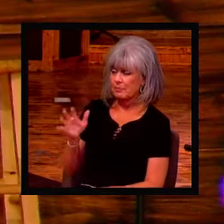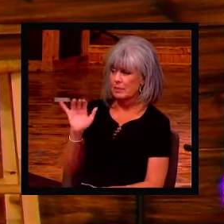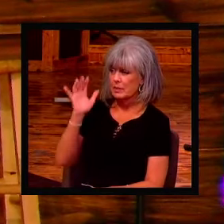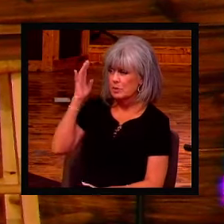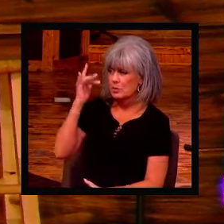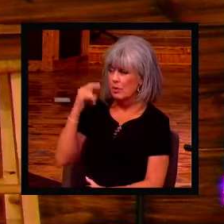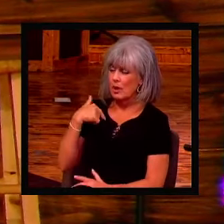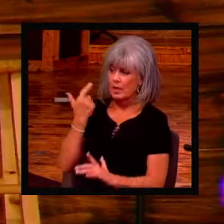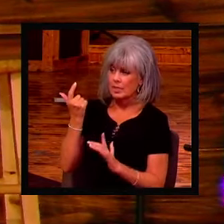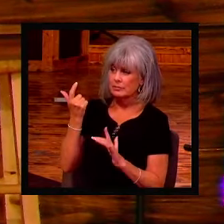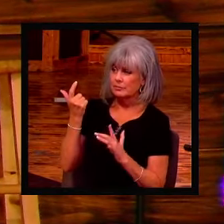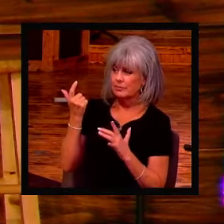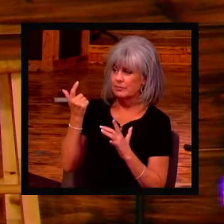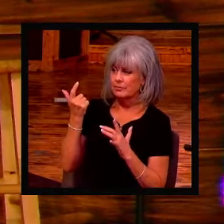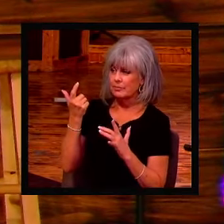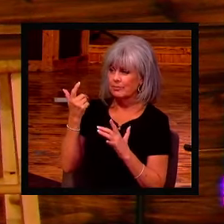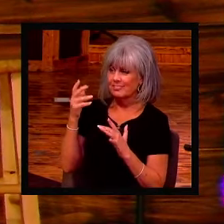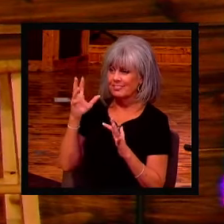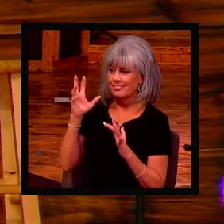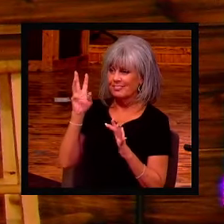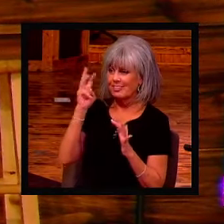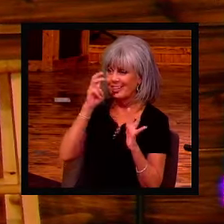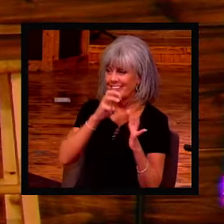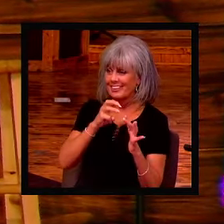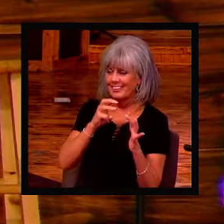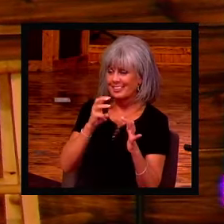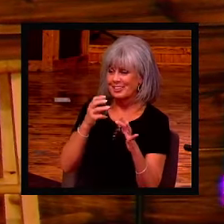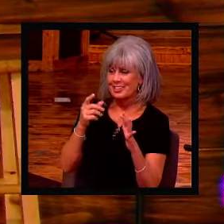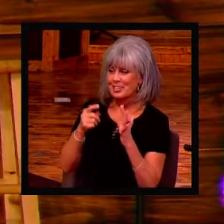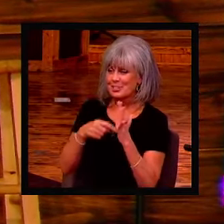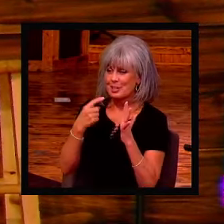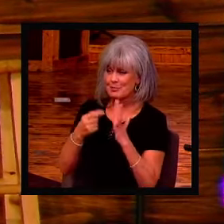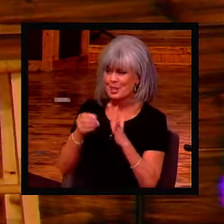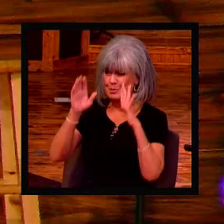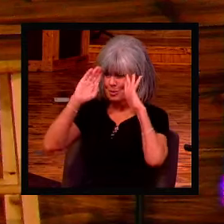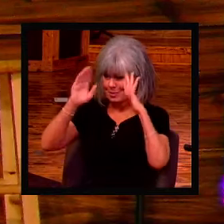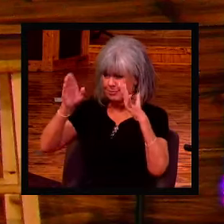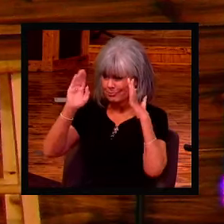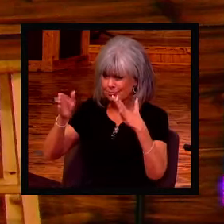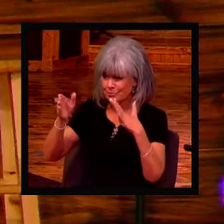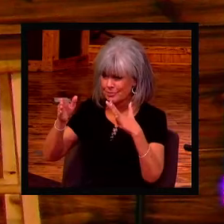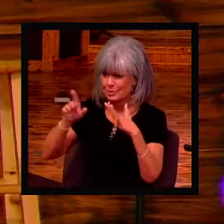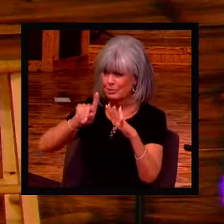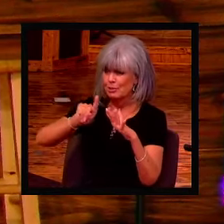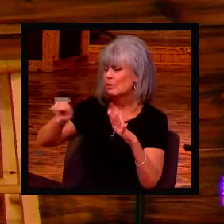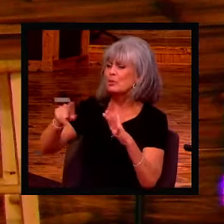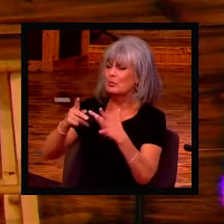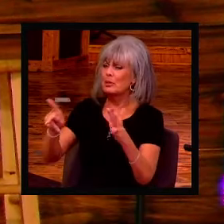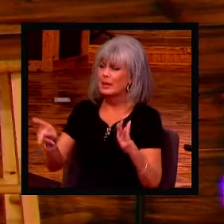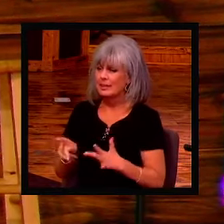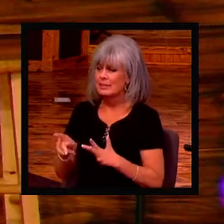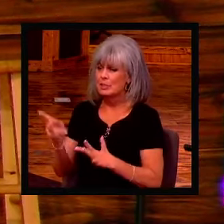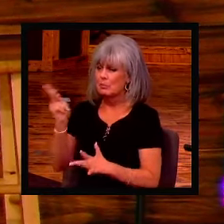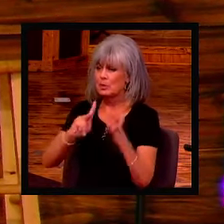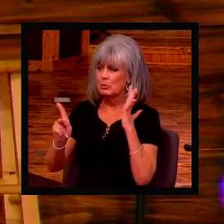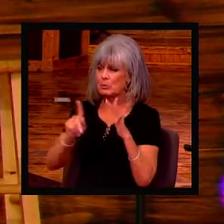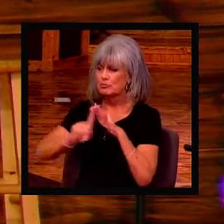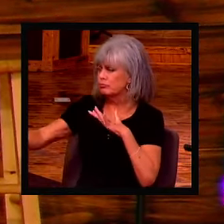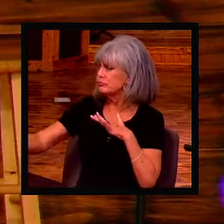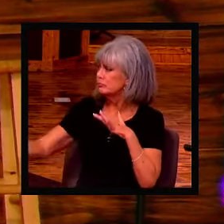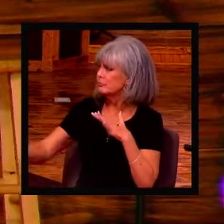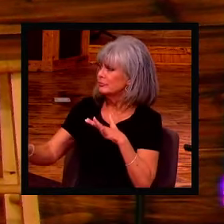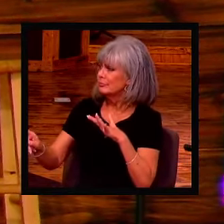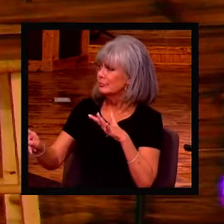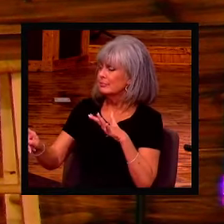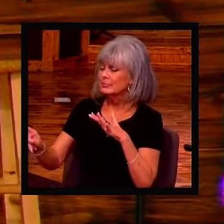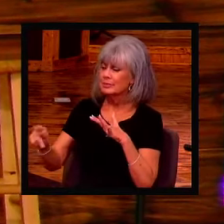I'll get a little freaky here. That's why sometimes you pay attention when you go to certain places if people just turn around and leave real fast.